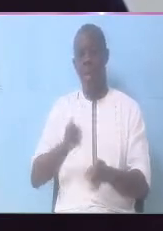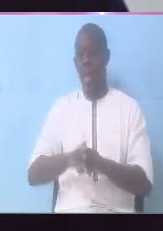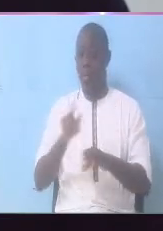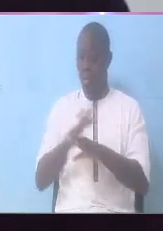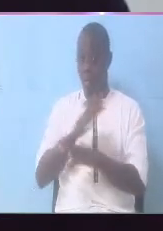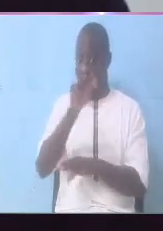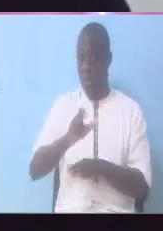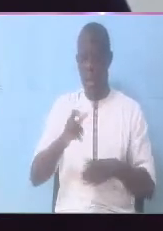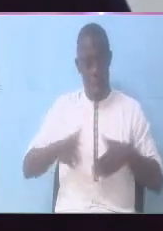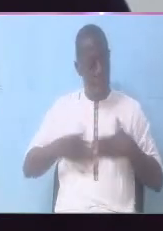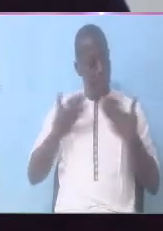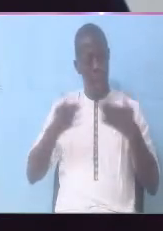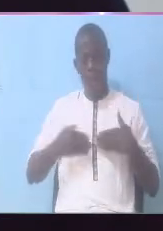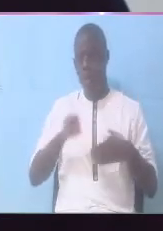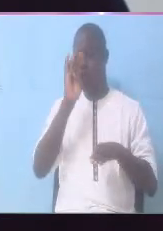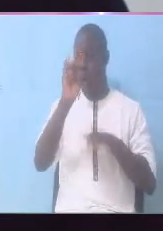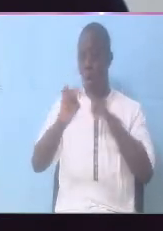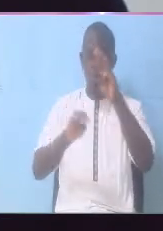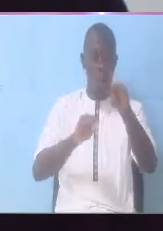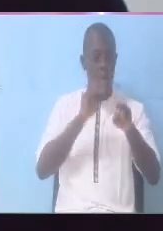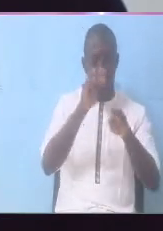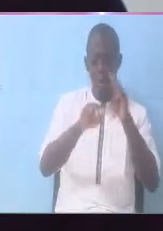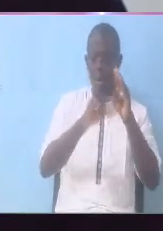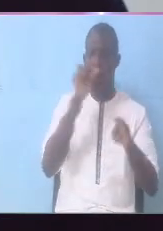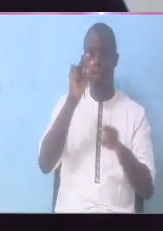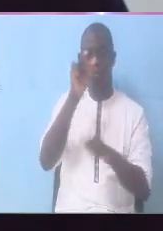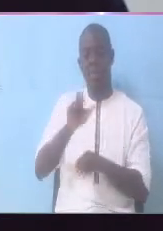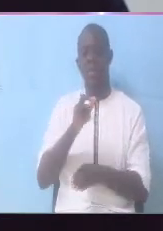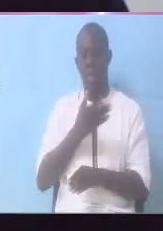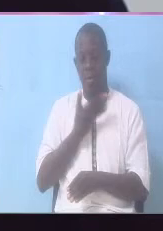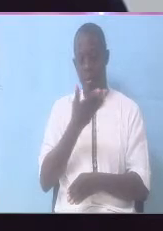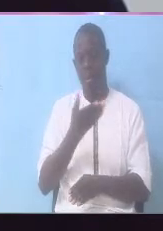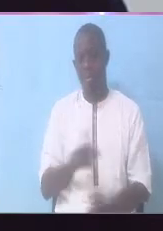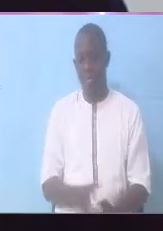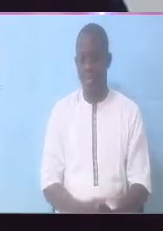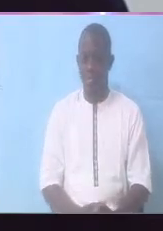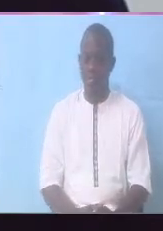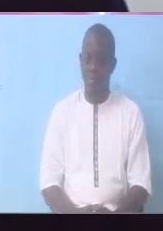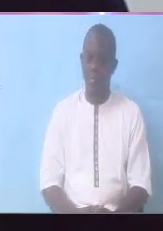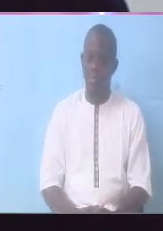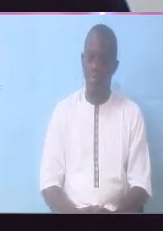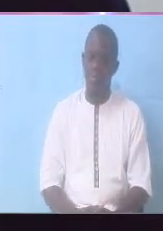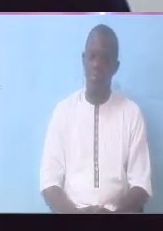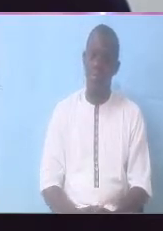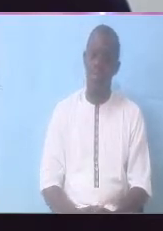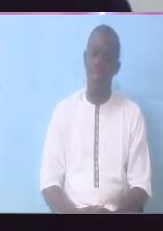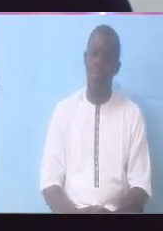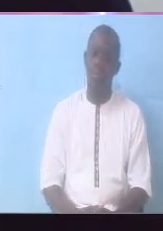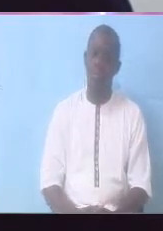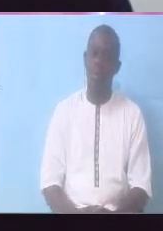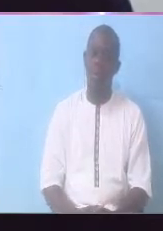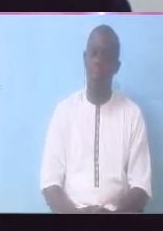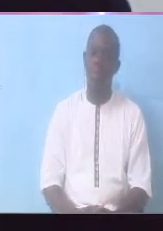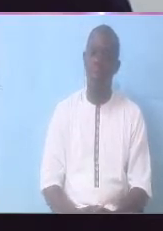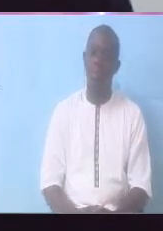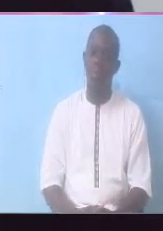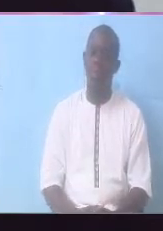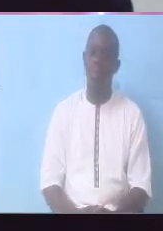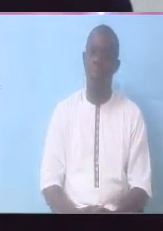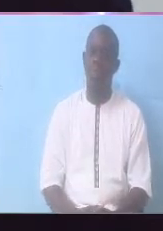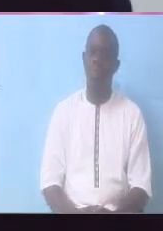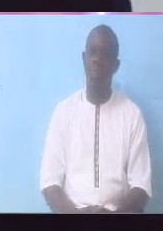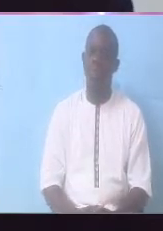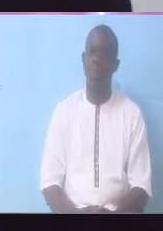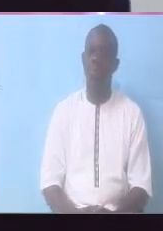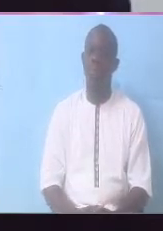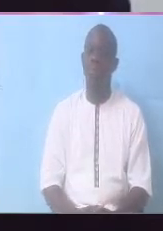Harisambu akatate sewo le dia munta nga sewo maleje birinyin dia mulbe keka ngo temboto. Because he